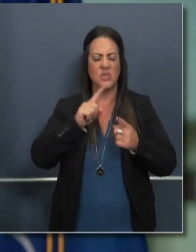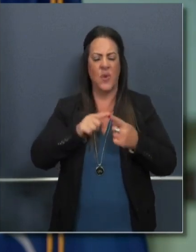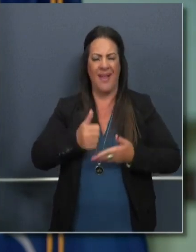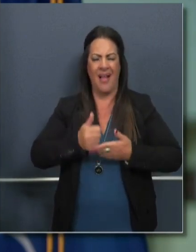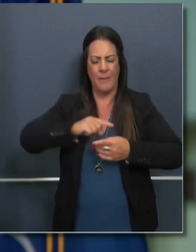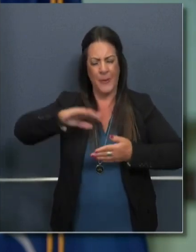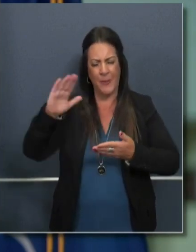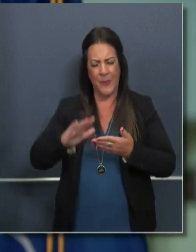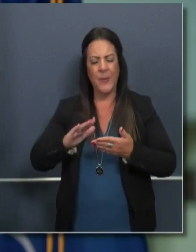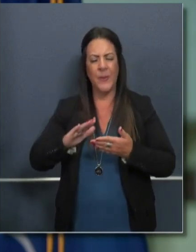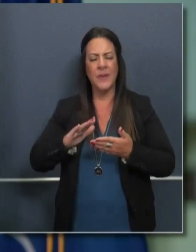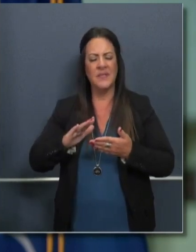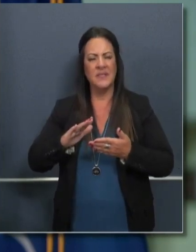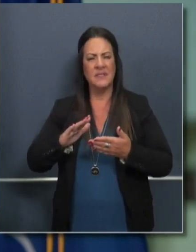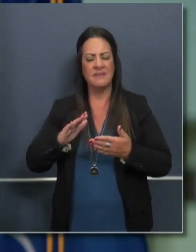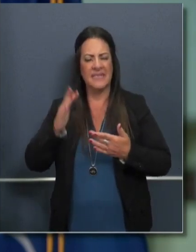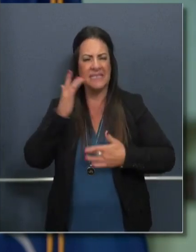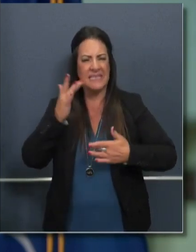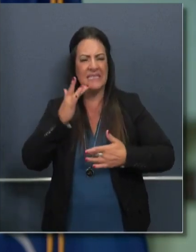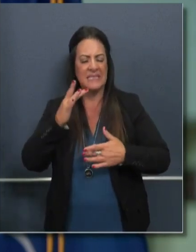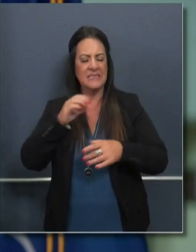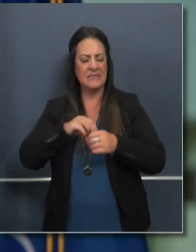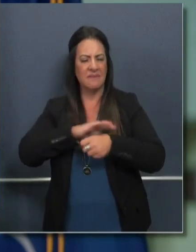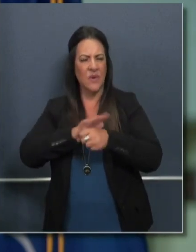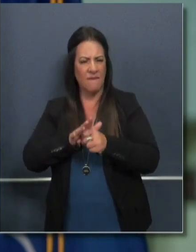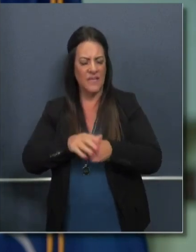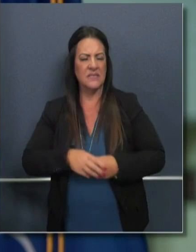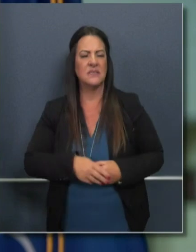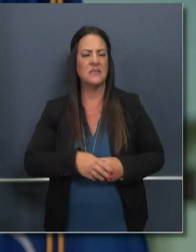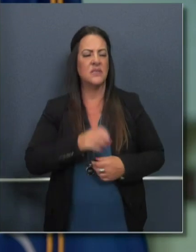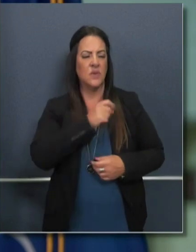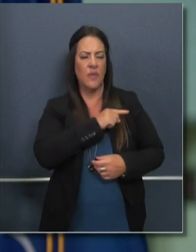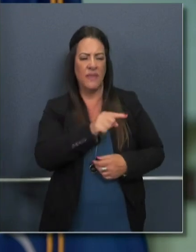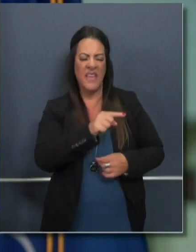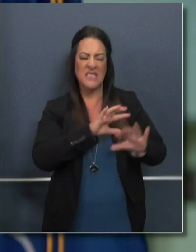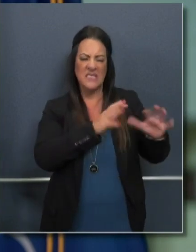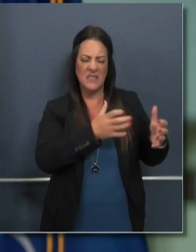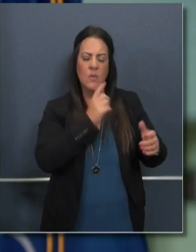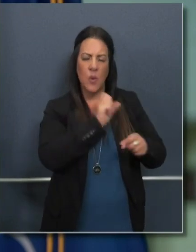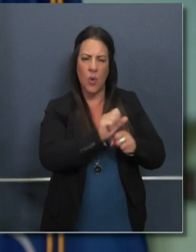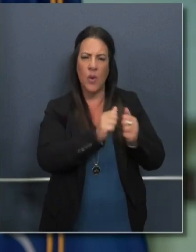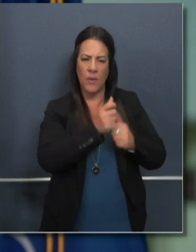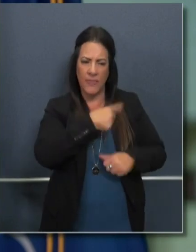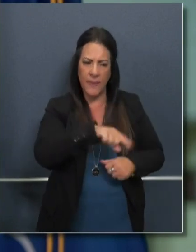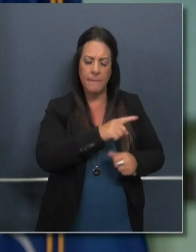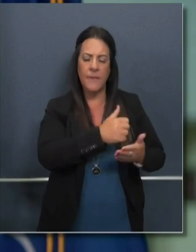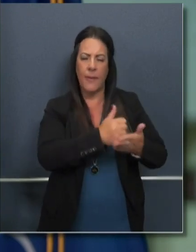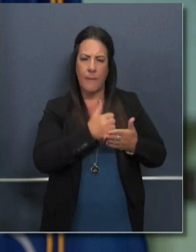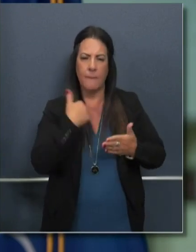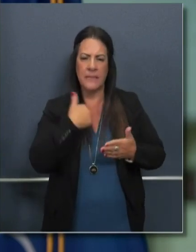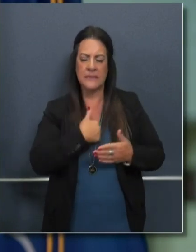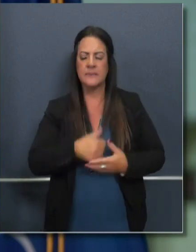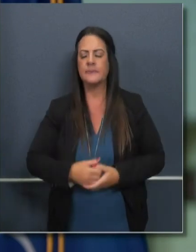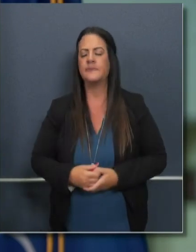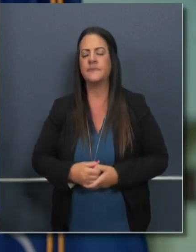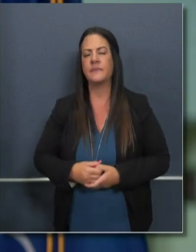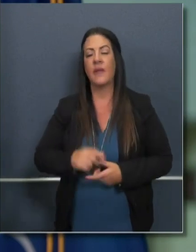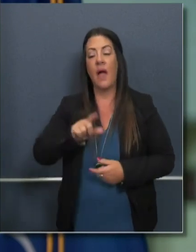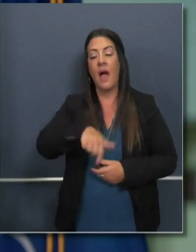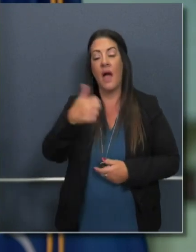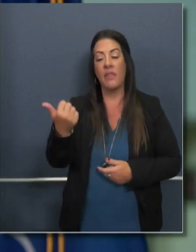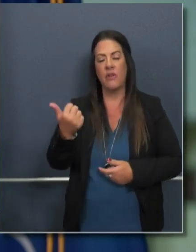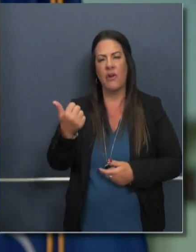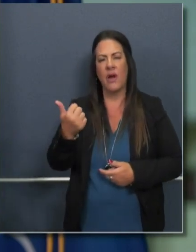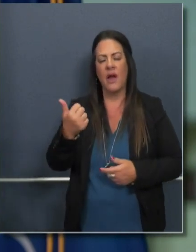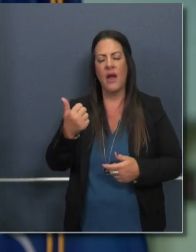the discussion, into people's consciousness. Another indicator that we're advancing. Another indicator, of course, is the ability to